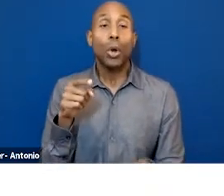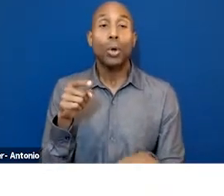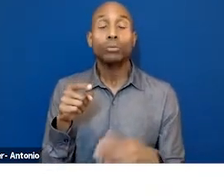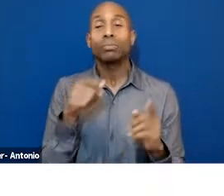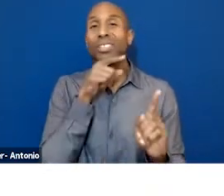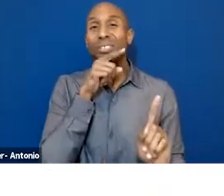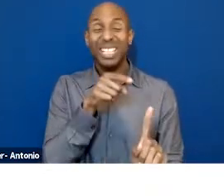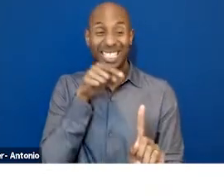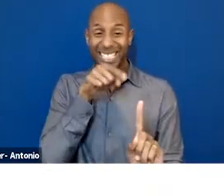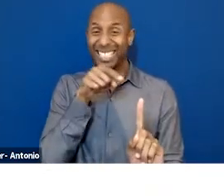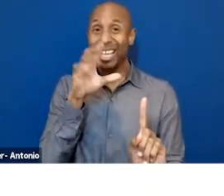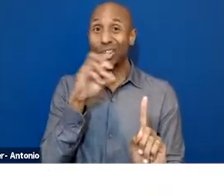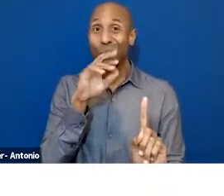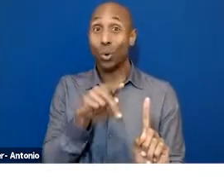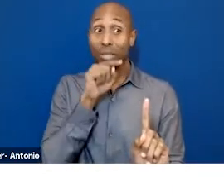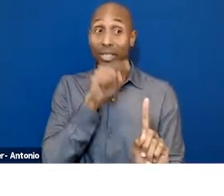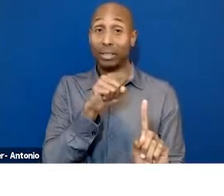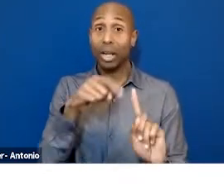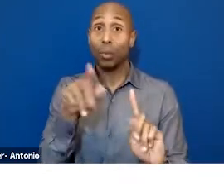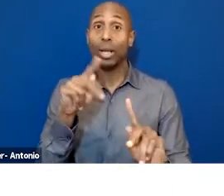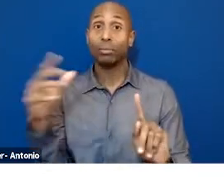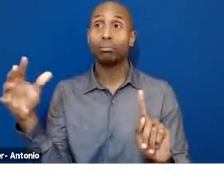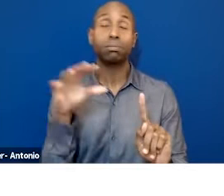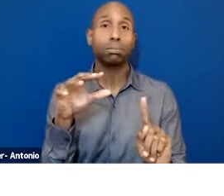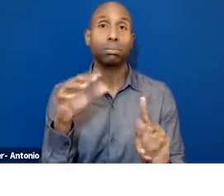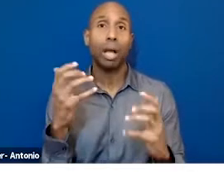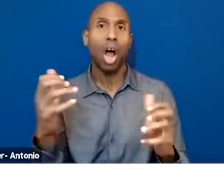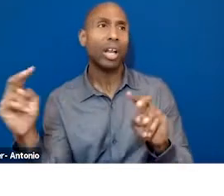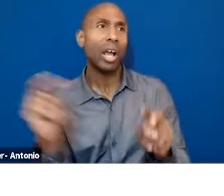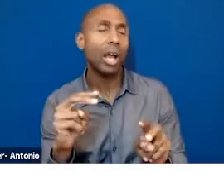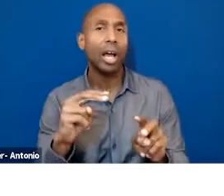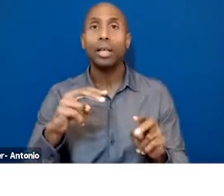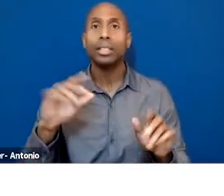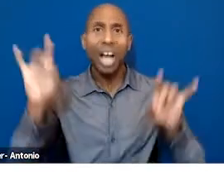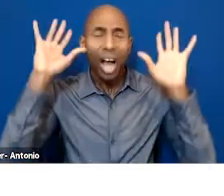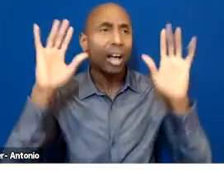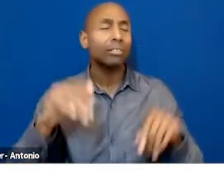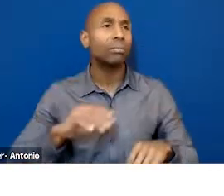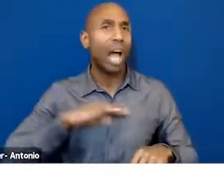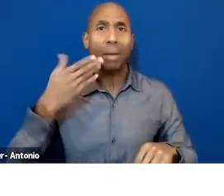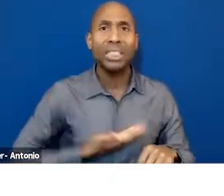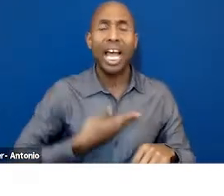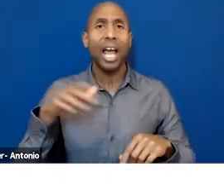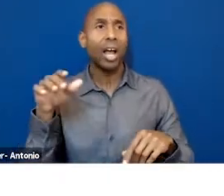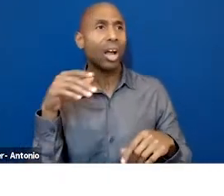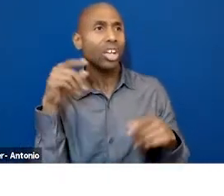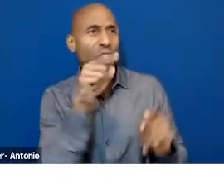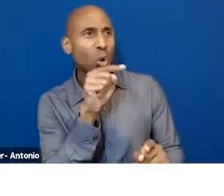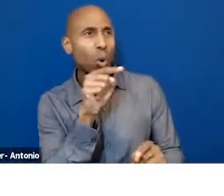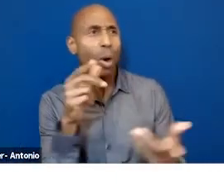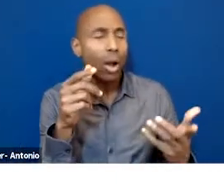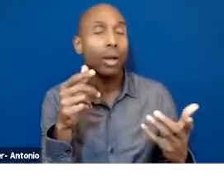this, they're temporary. They fade when the public outrage dies. When the public outrage dies down